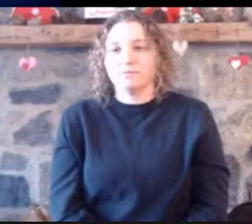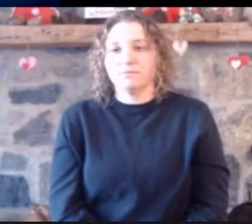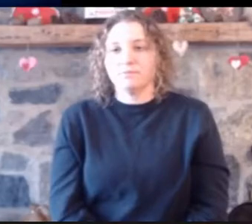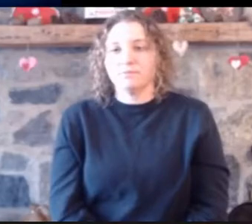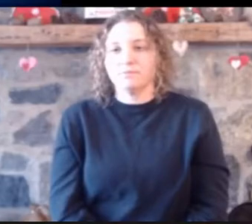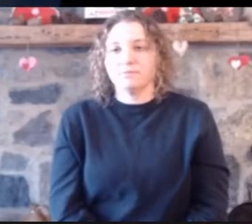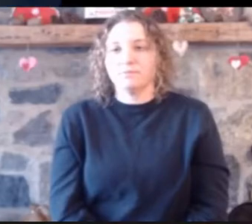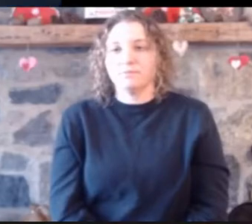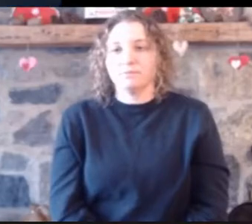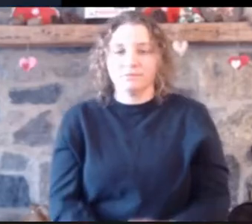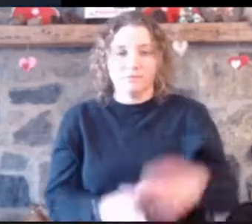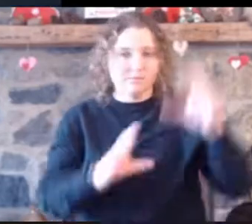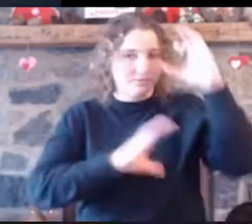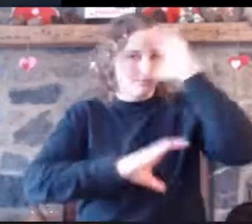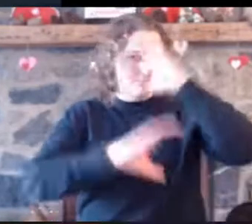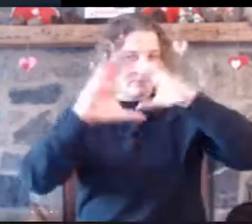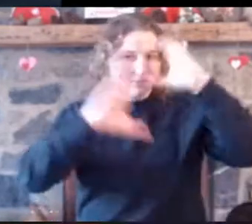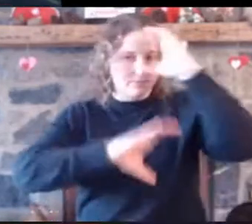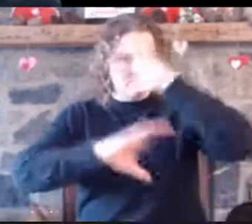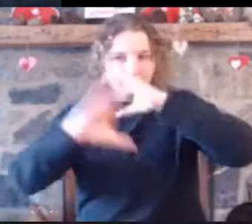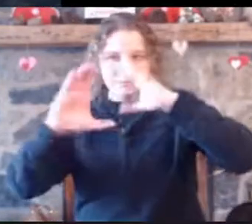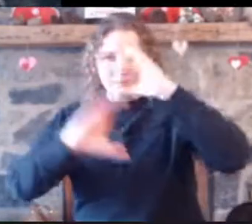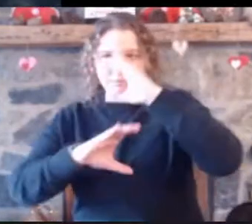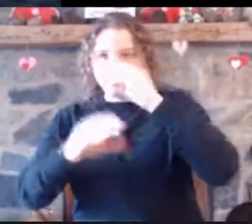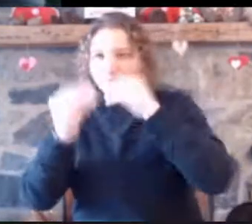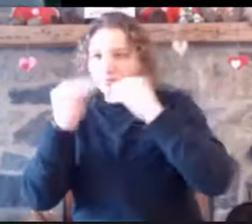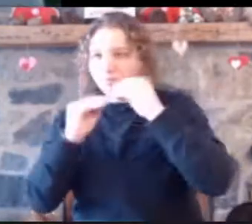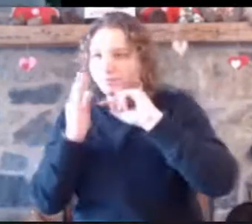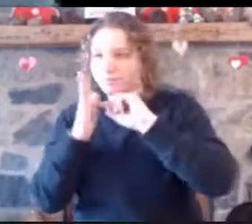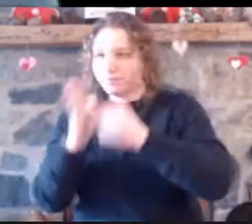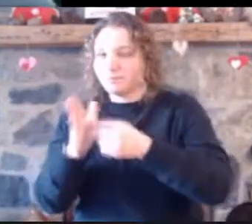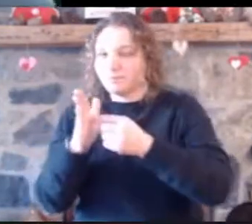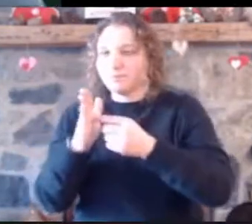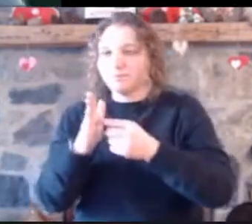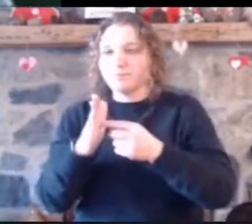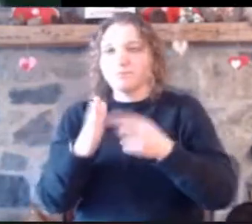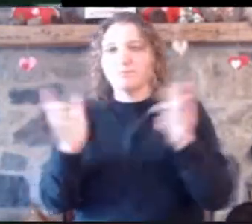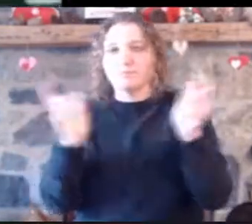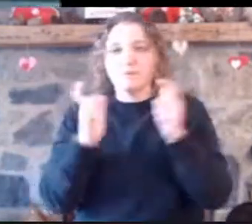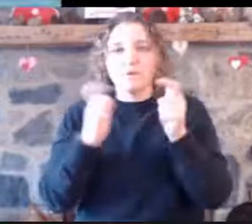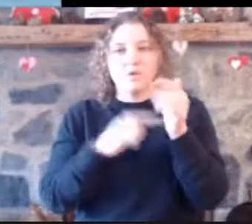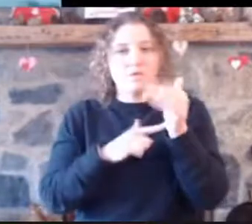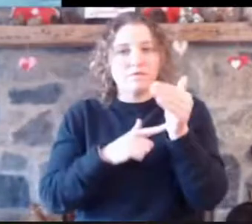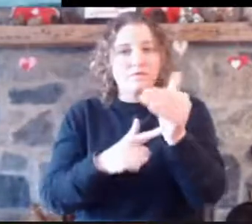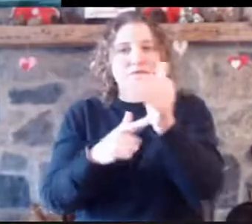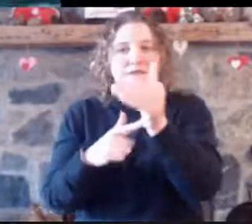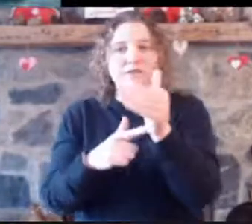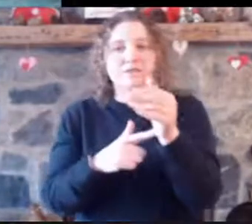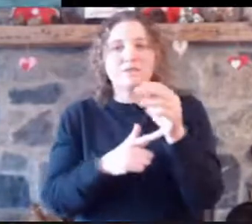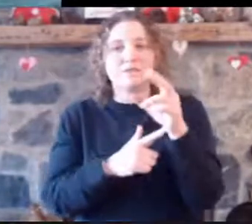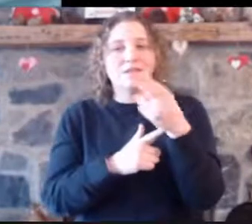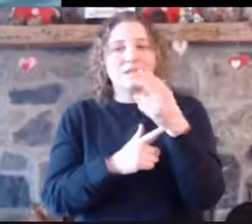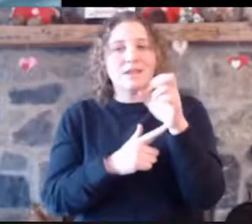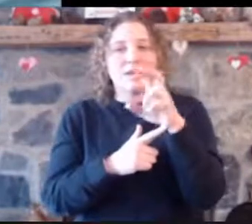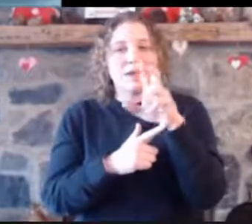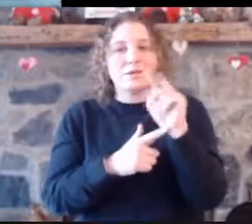The hunt begins as the whales dive beneath a school of herring, emitting high-pitched calls.